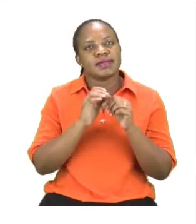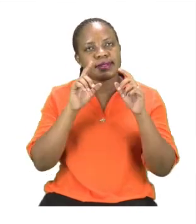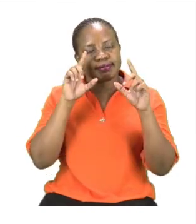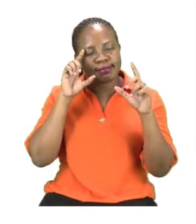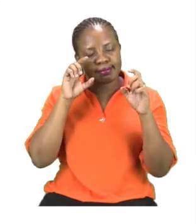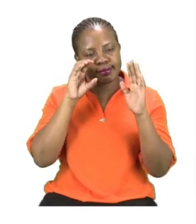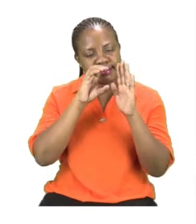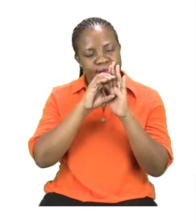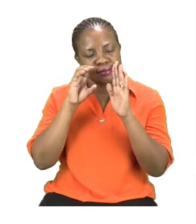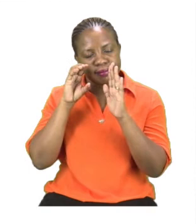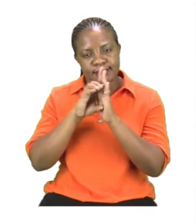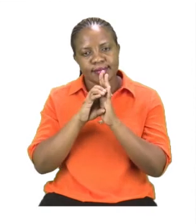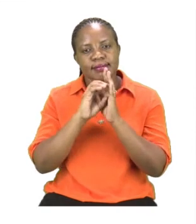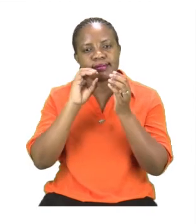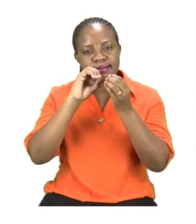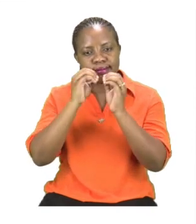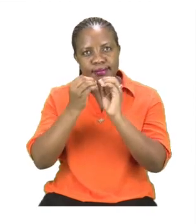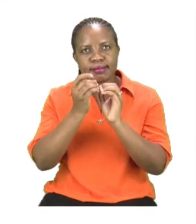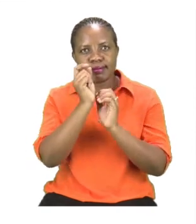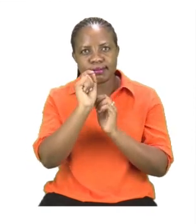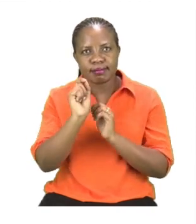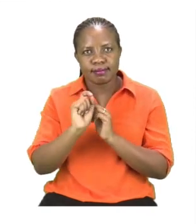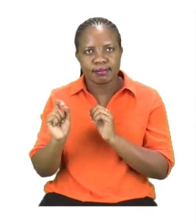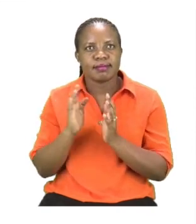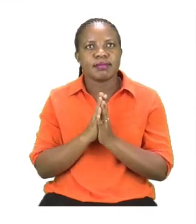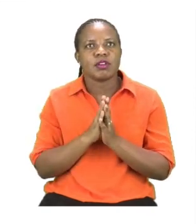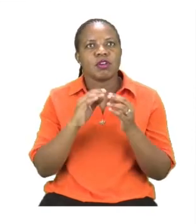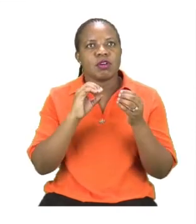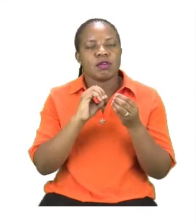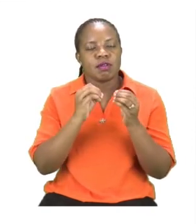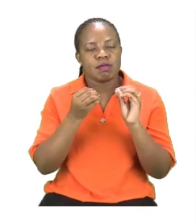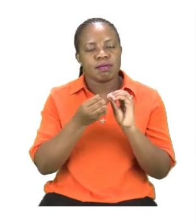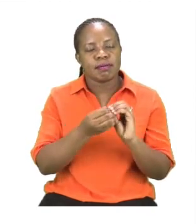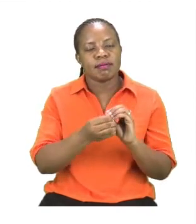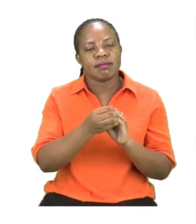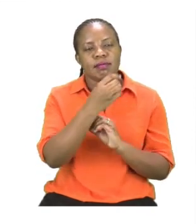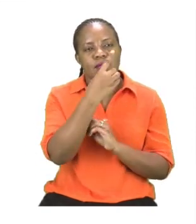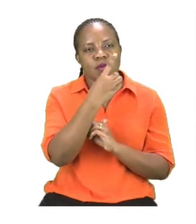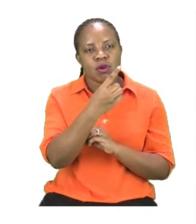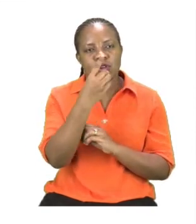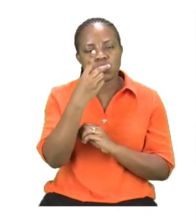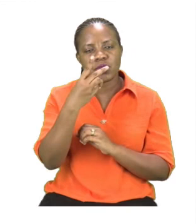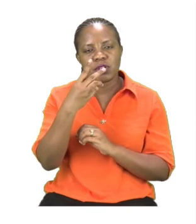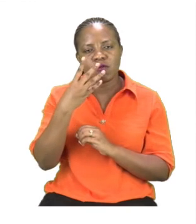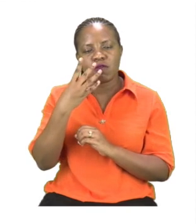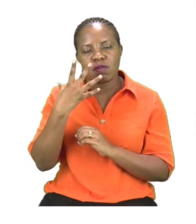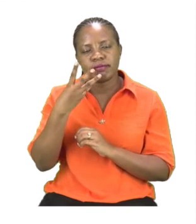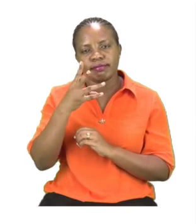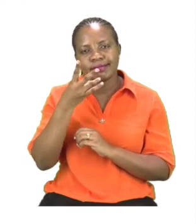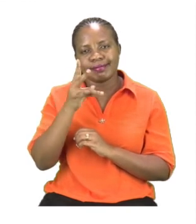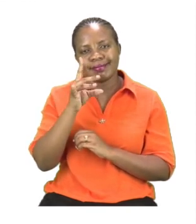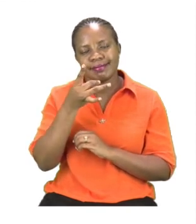see from number 1 to 12 have the activities that are happening. You are going